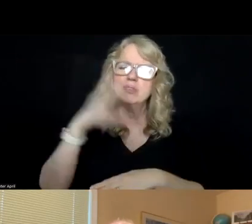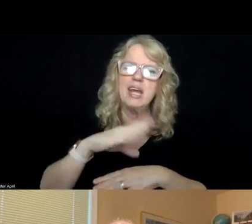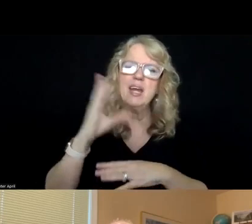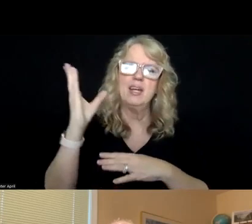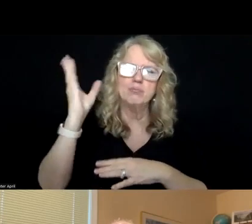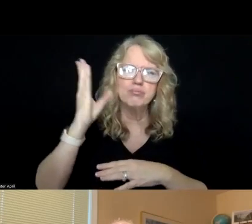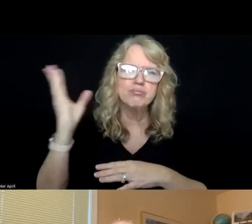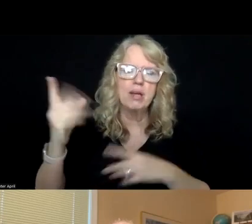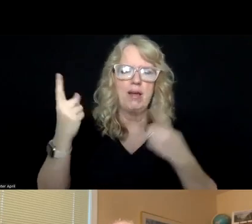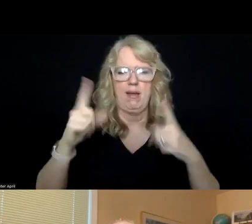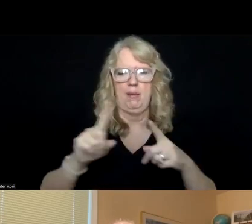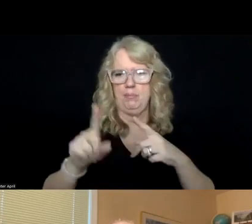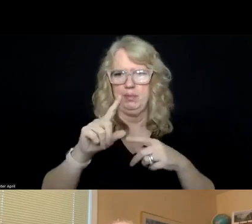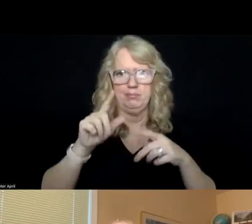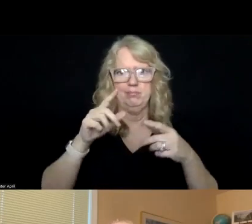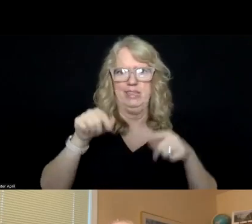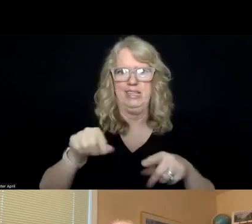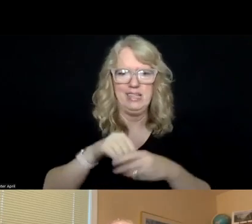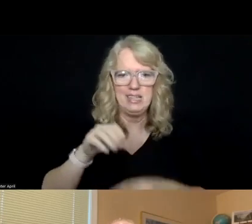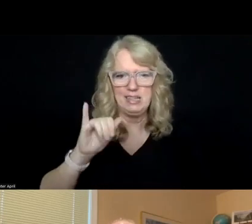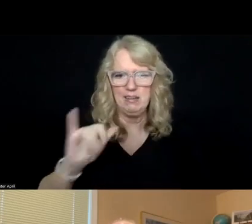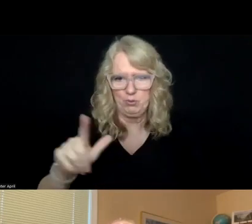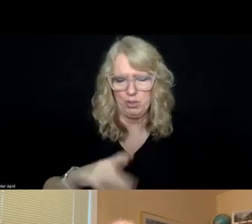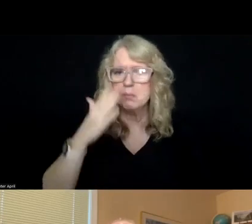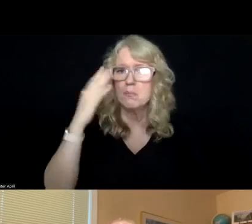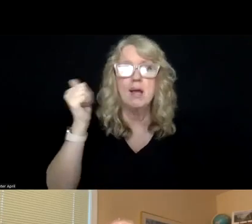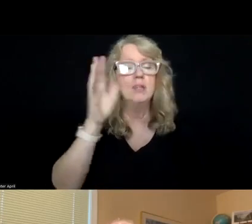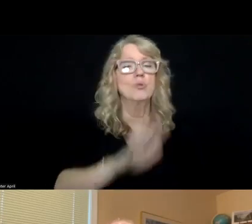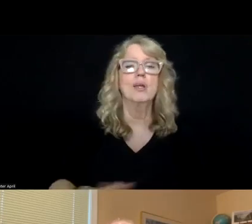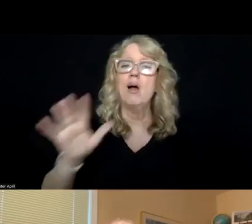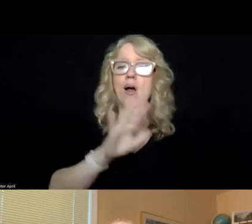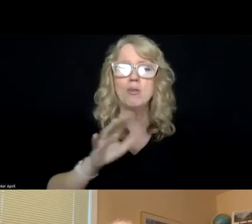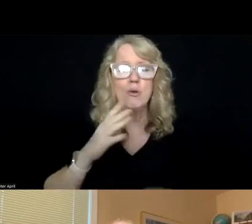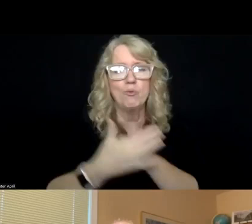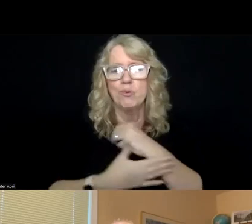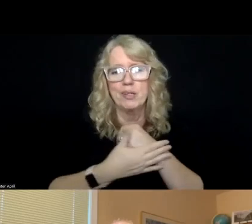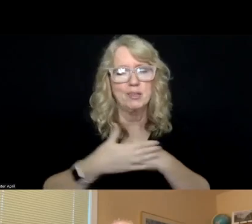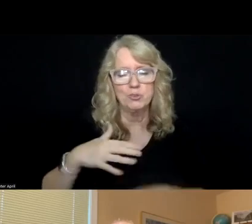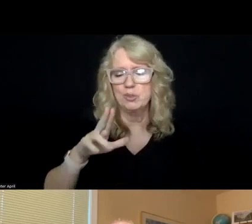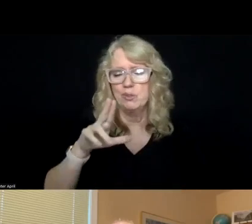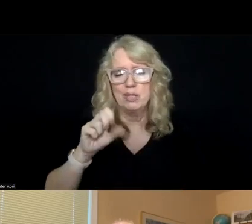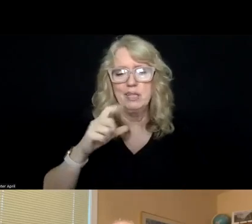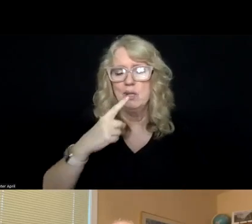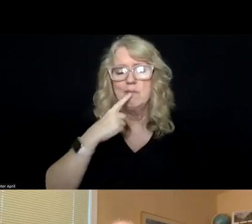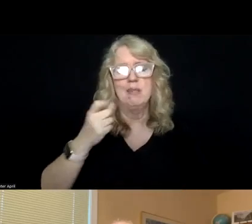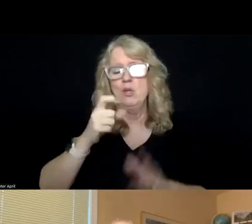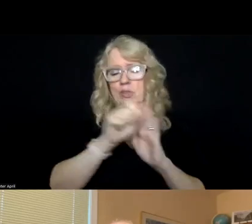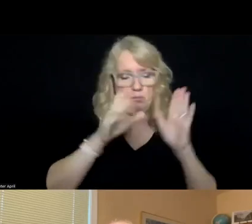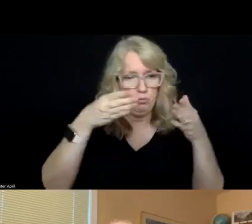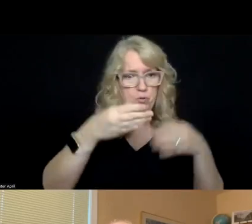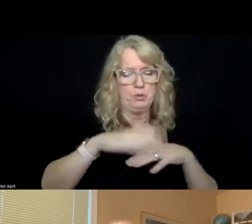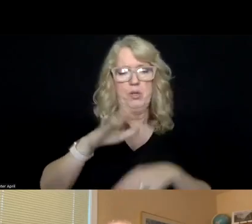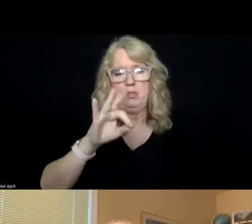in Illinois. I bring it up as an example because all around the country, we have states that are focused on 988